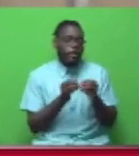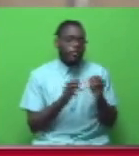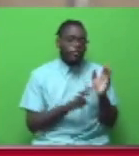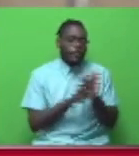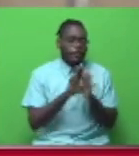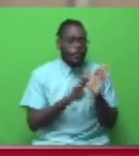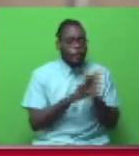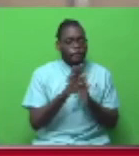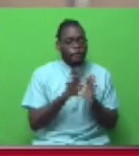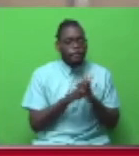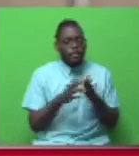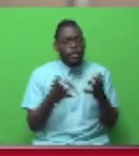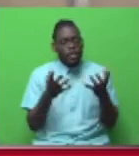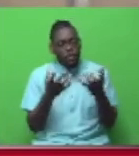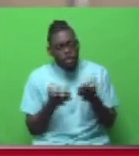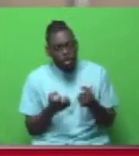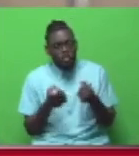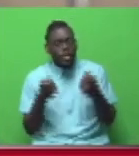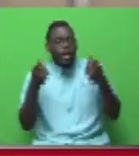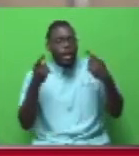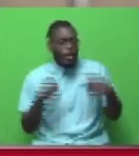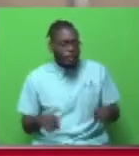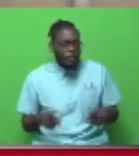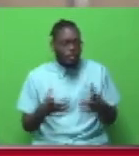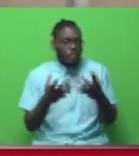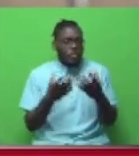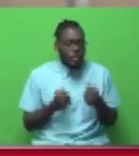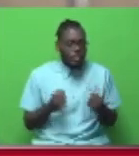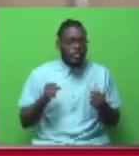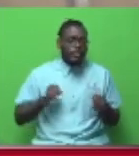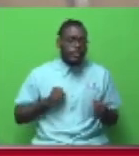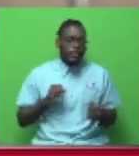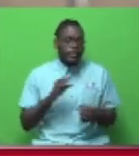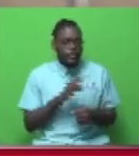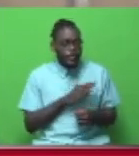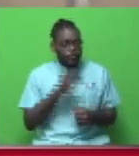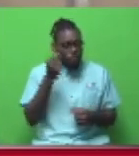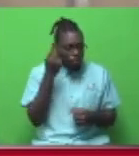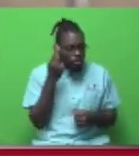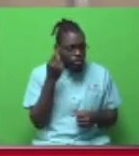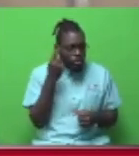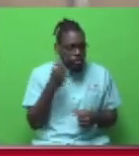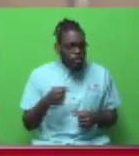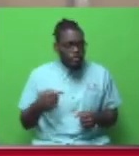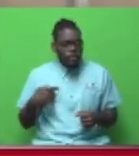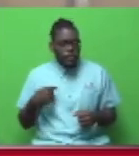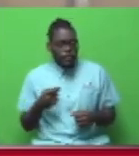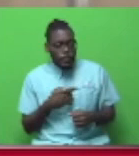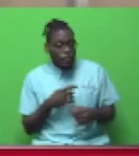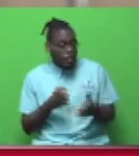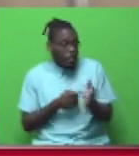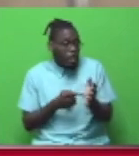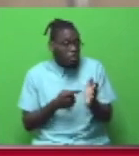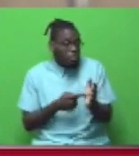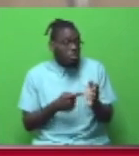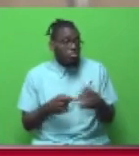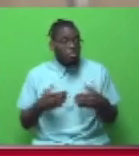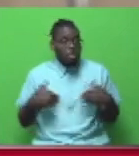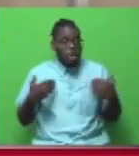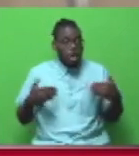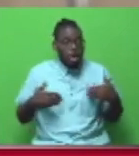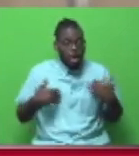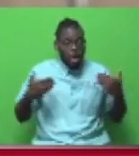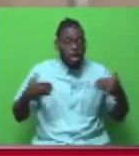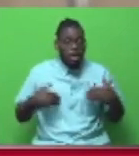wants for his staff, recognizing again his staff is a very sometimes fresh out of Hewarding Law School. Young, I was a young lawyer